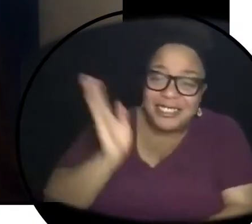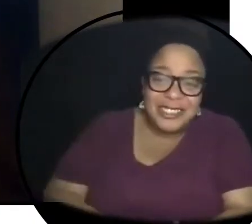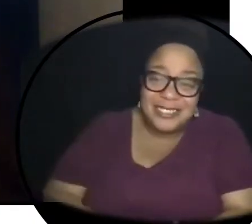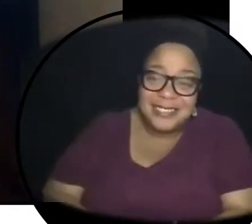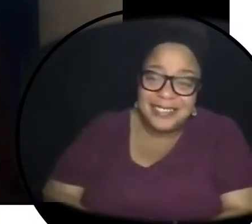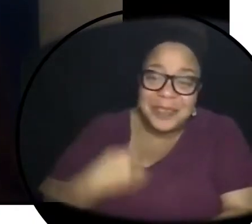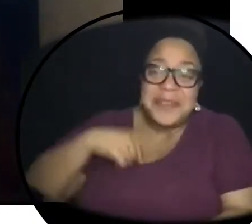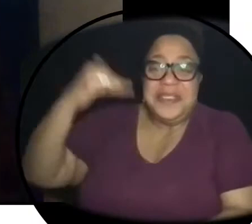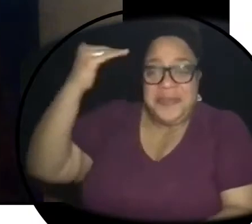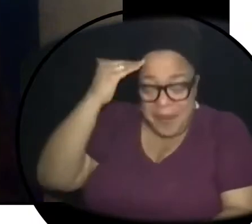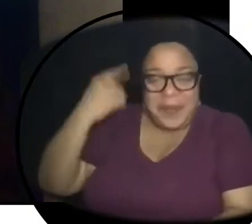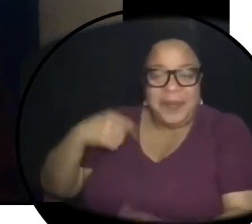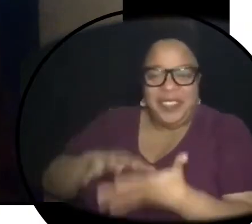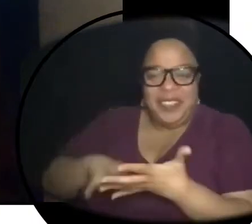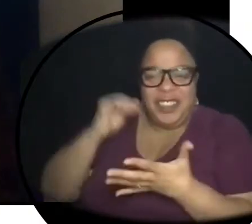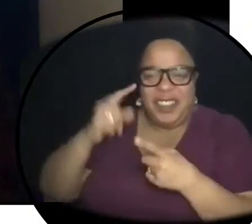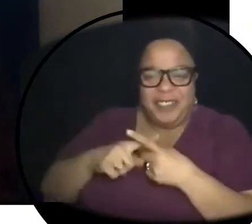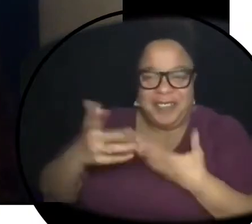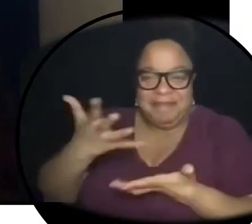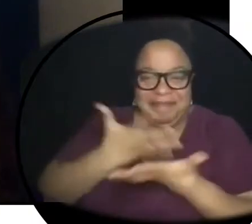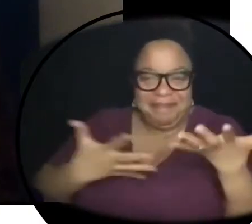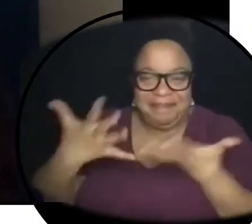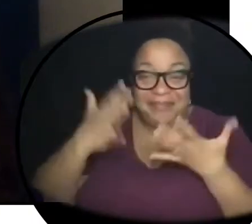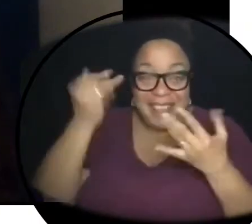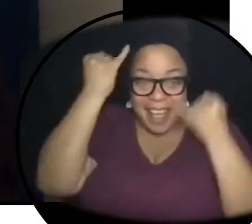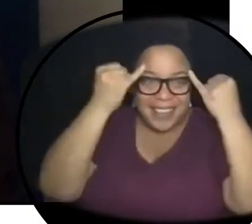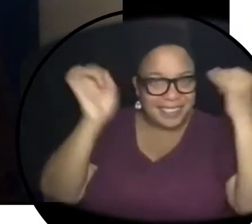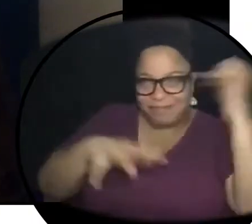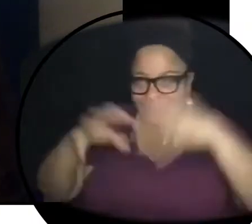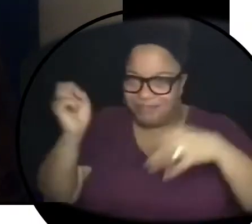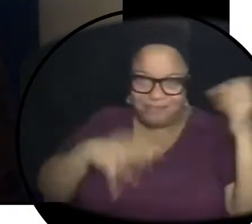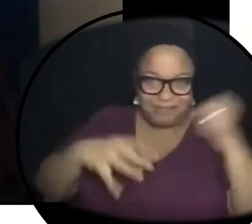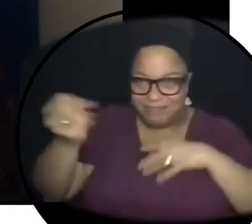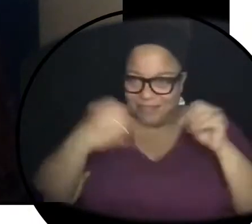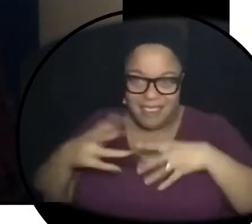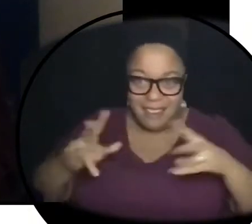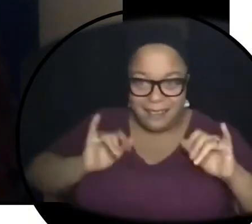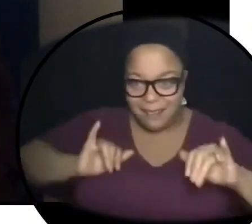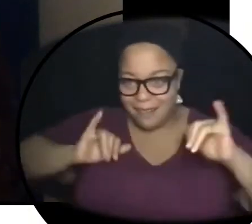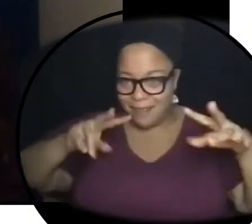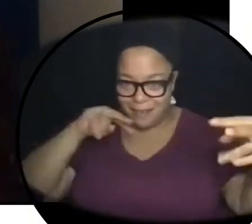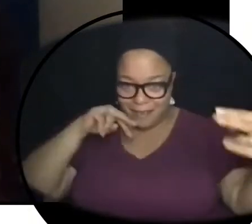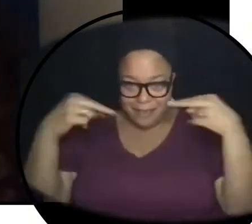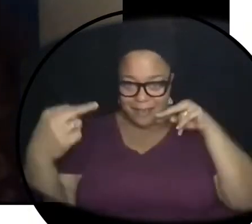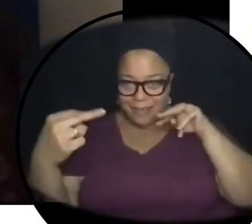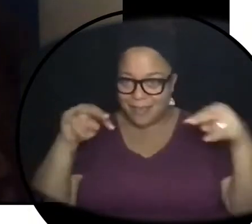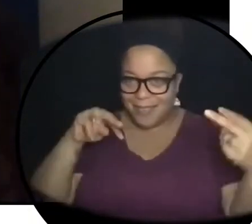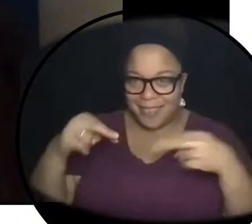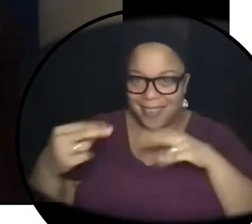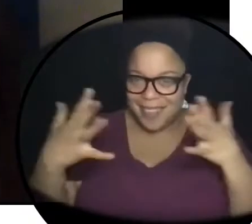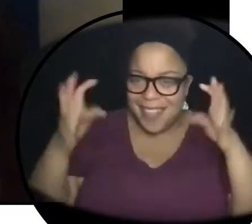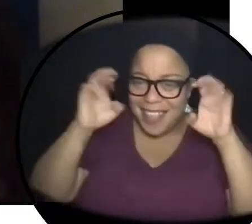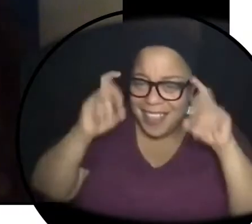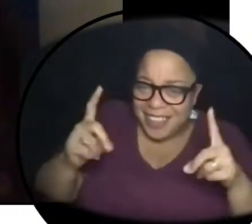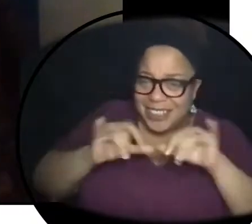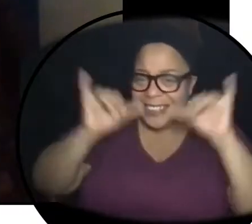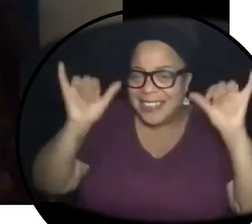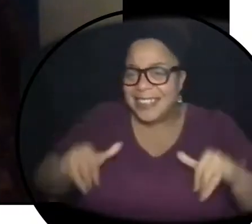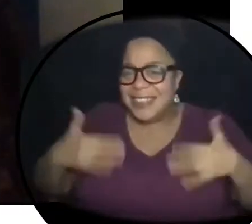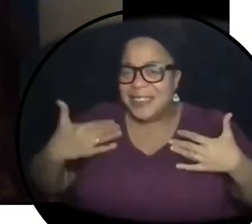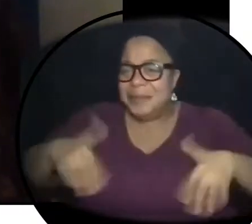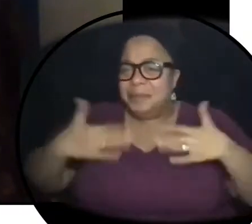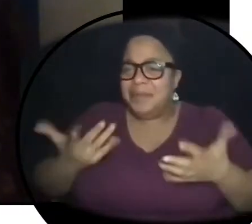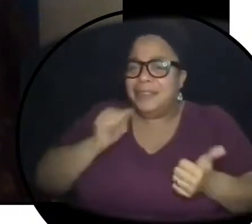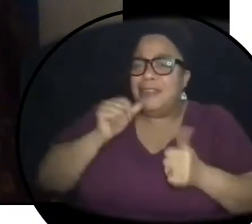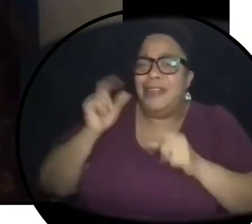multiple people, because this is how we learn, but this is also how we can grow. This is also how, these are very practical ways in which